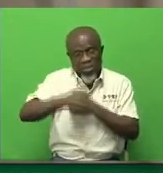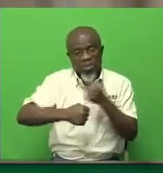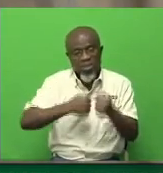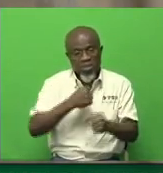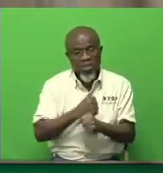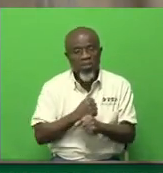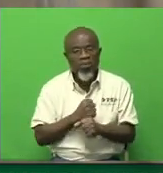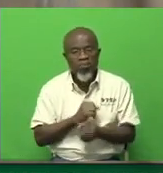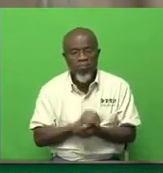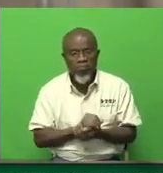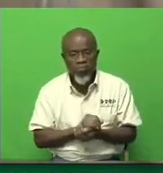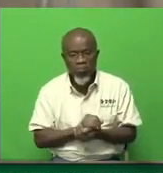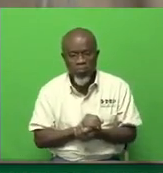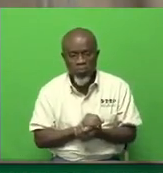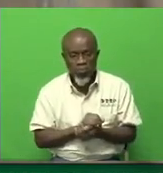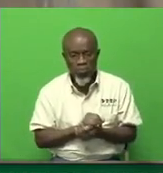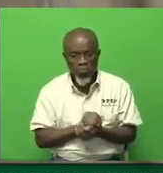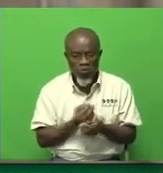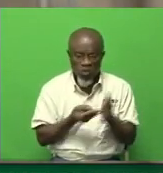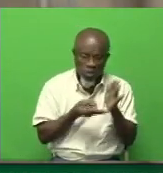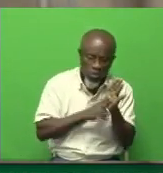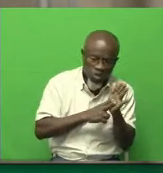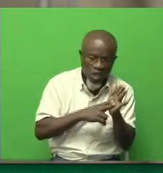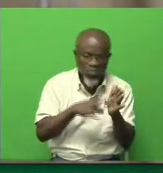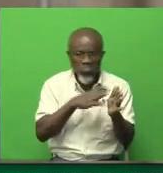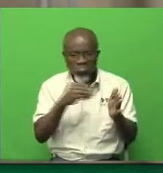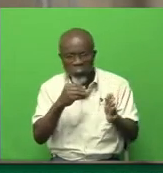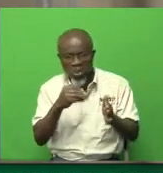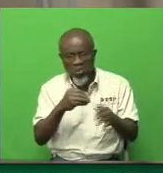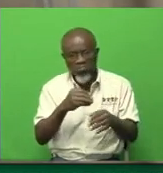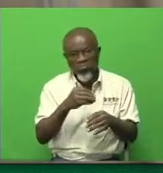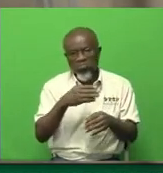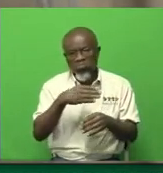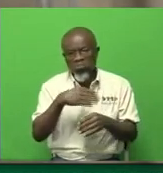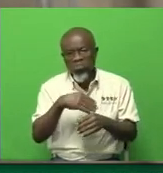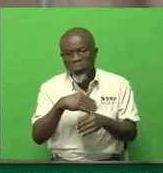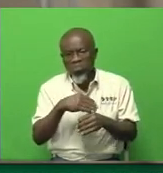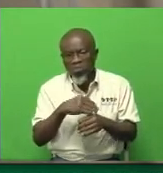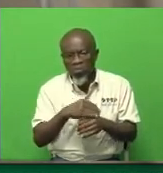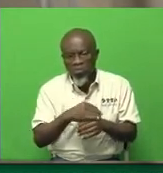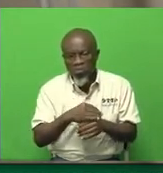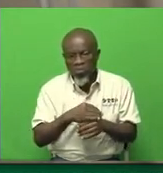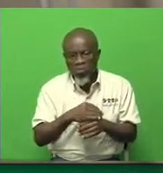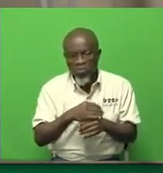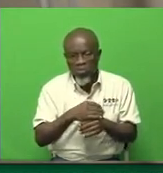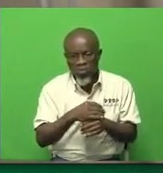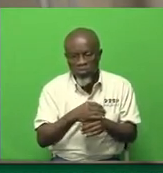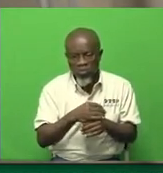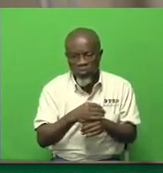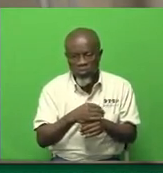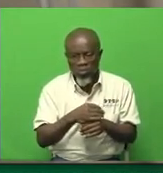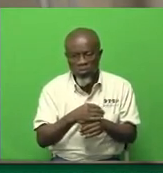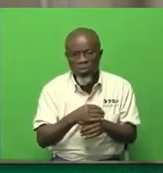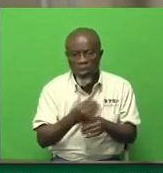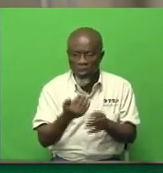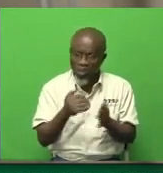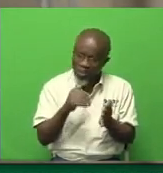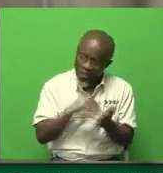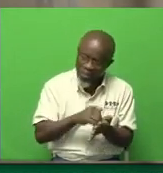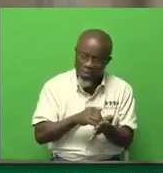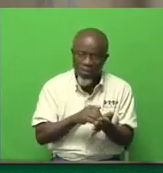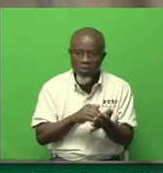and contract employment Mr Deputy speaker once again Wasa has been cut by